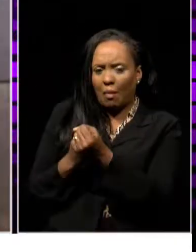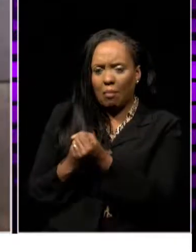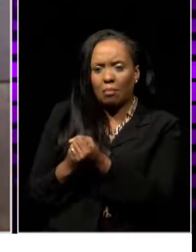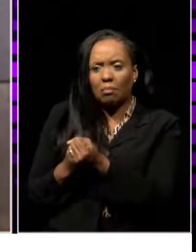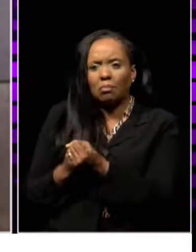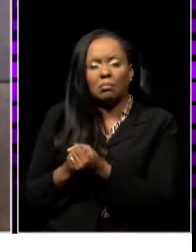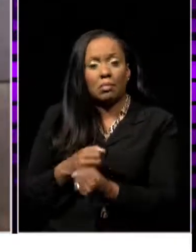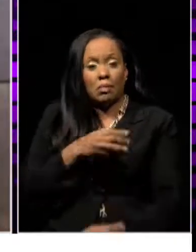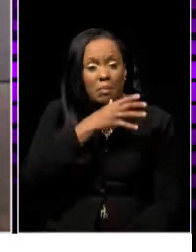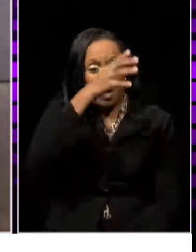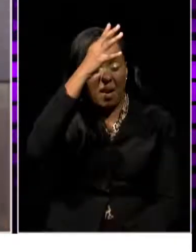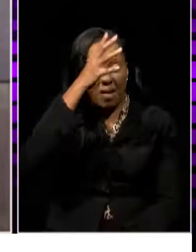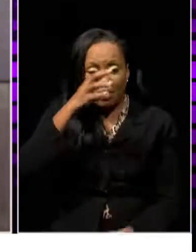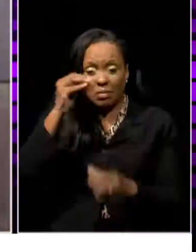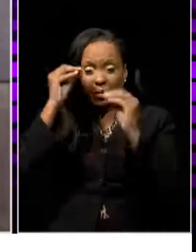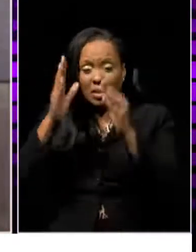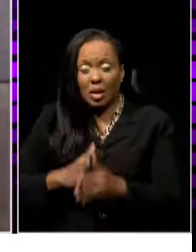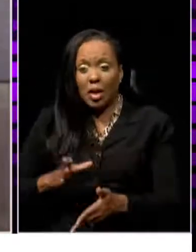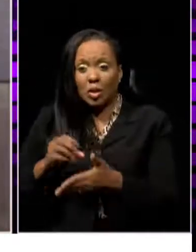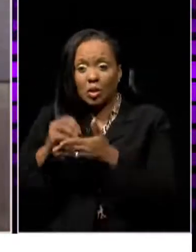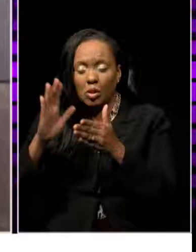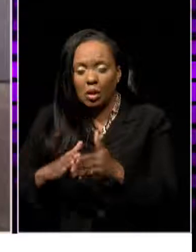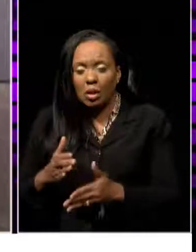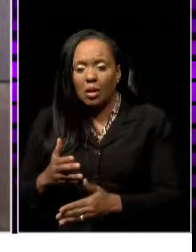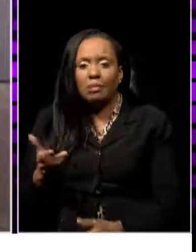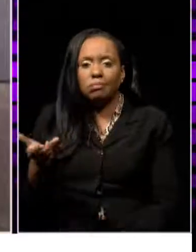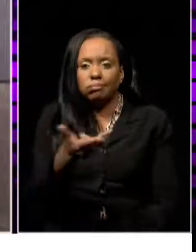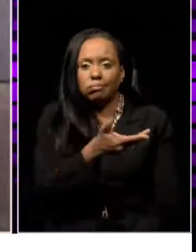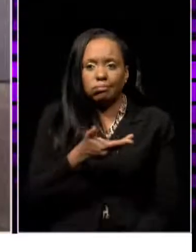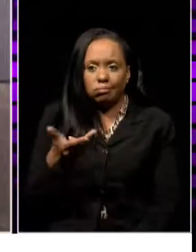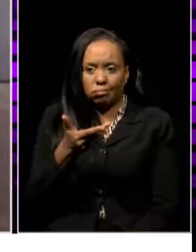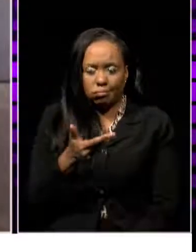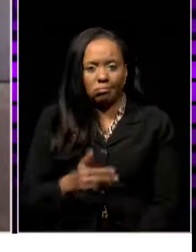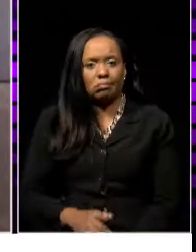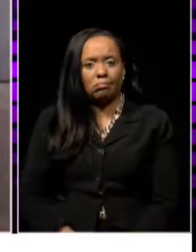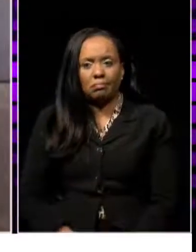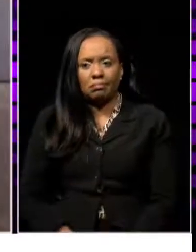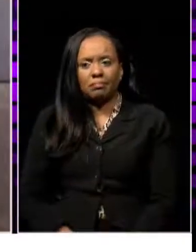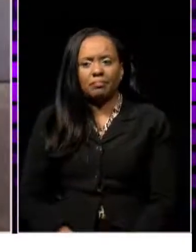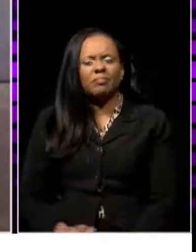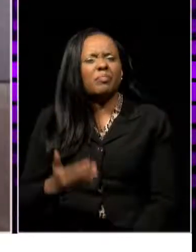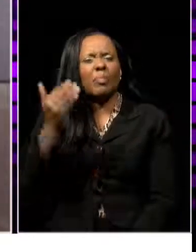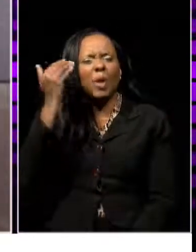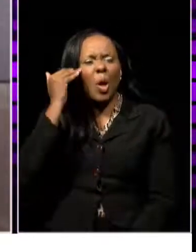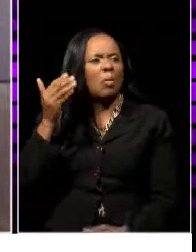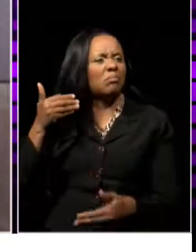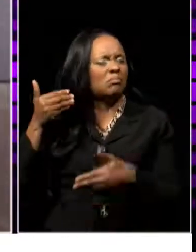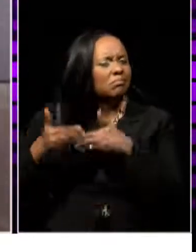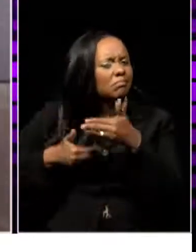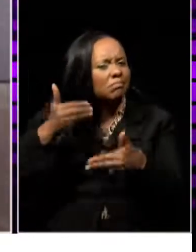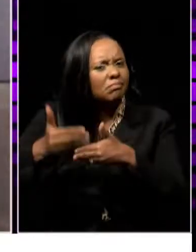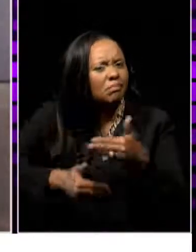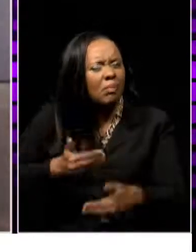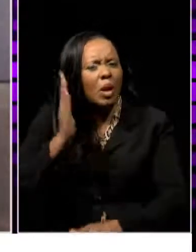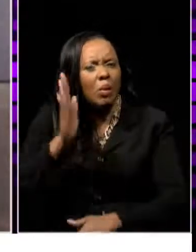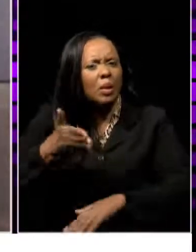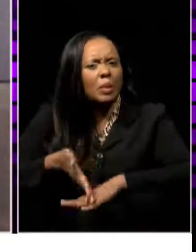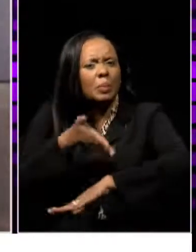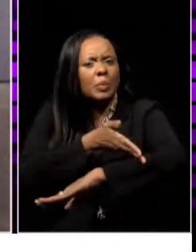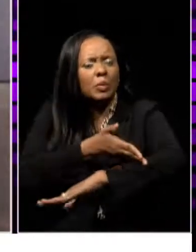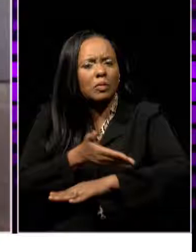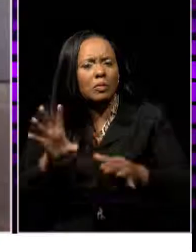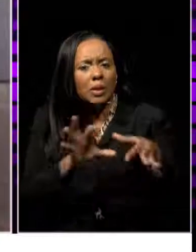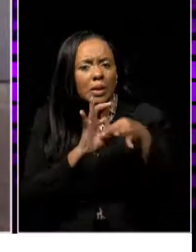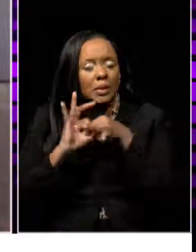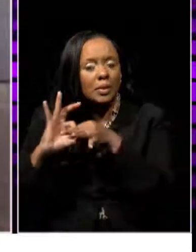plow and help teachers out. But teachers must find a way, and as time go on, I believe everyone will get better at it. And as time